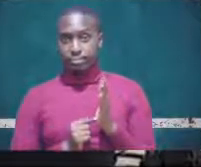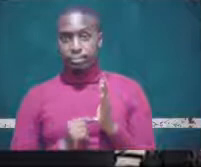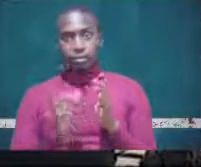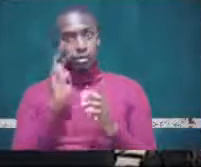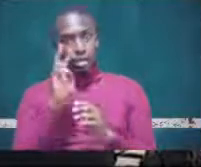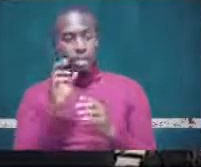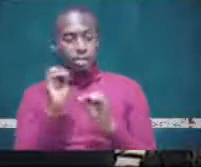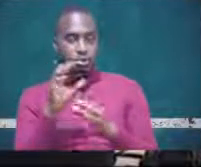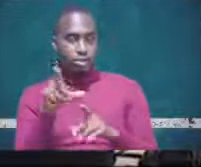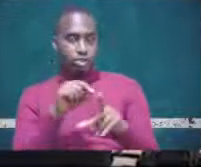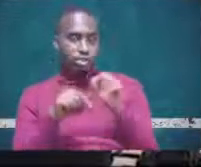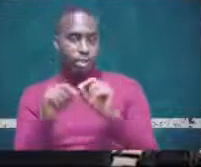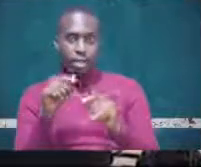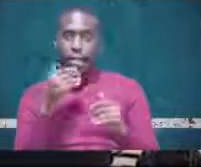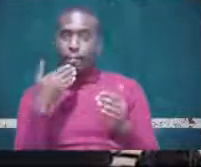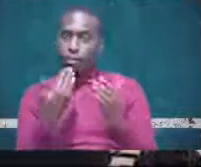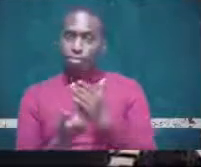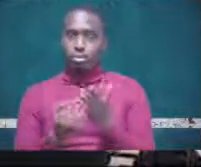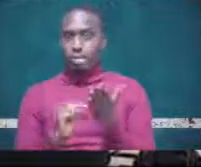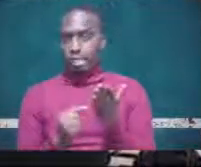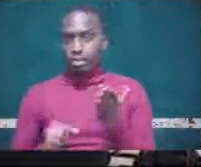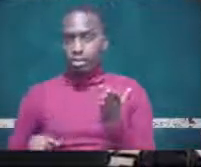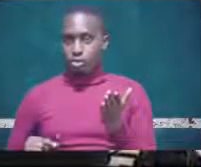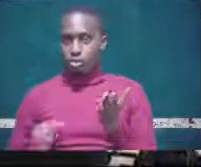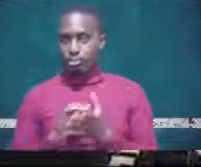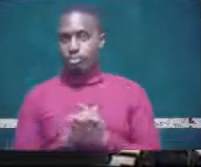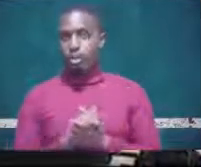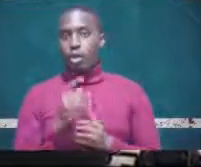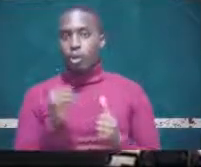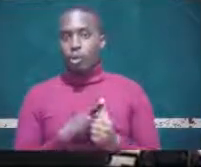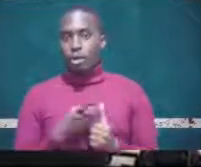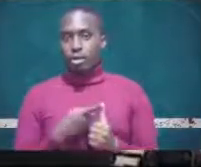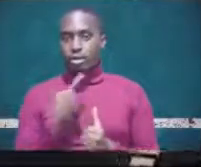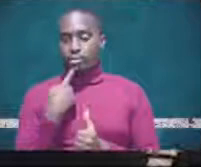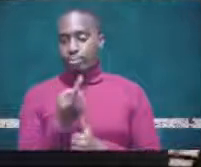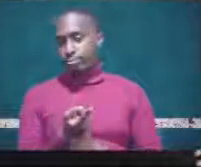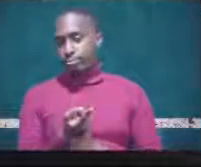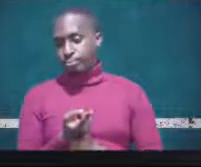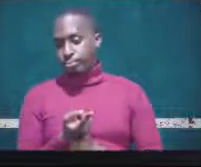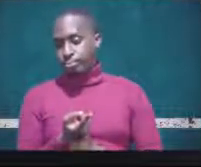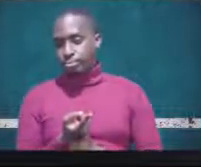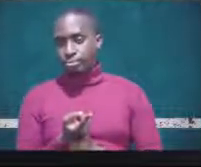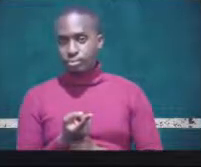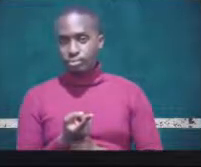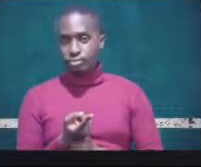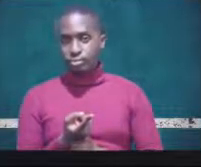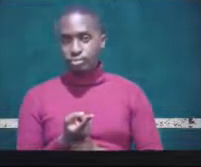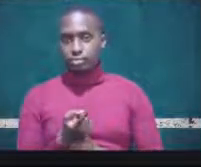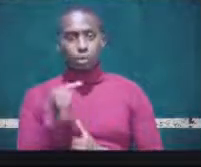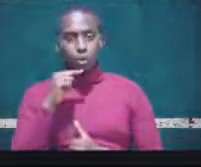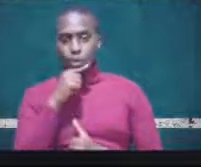considered when choosing appropriate technology. One, we have